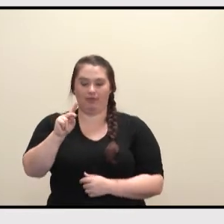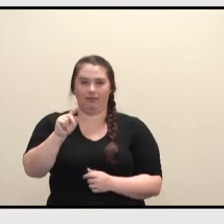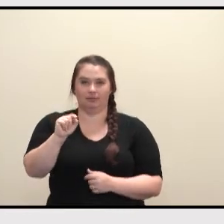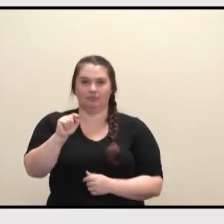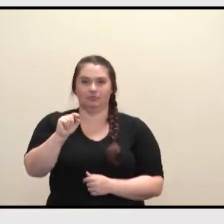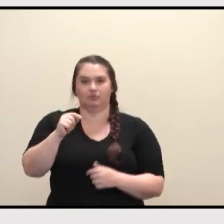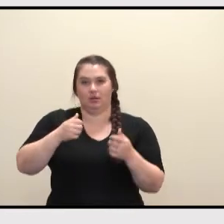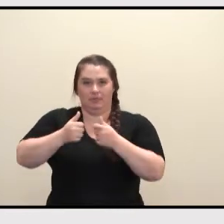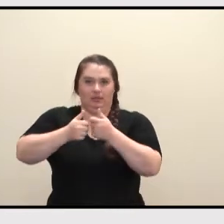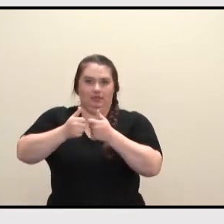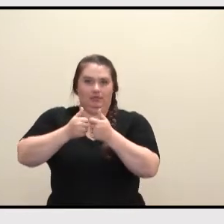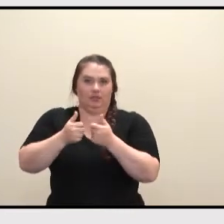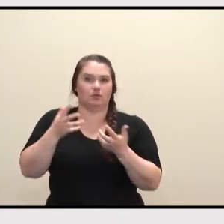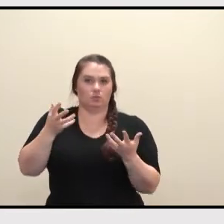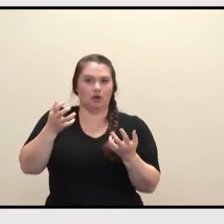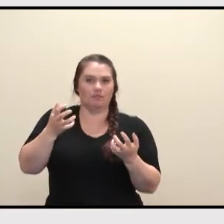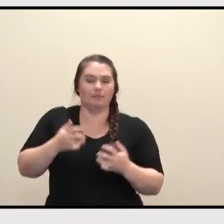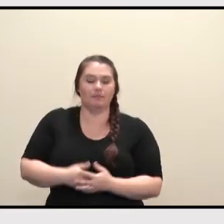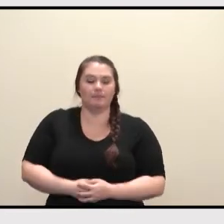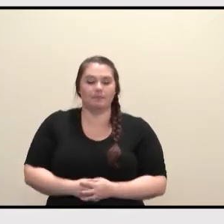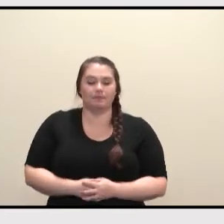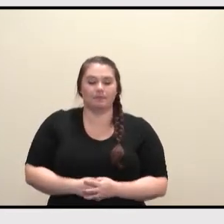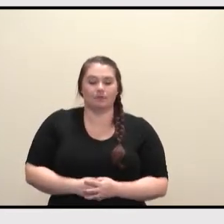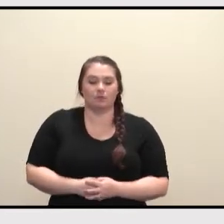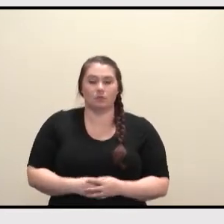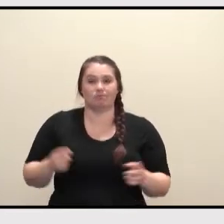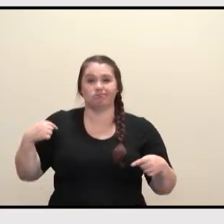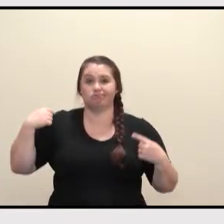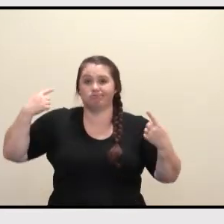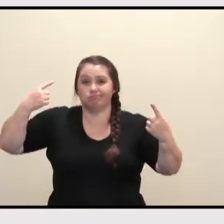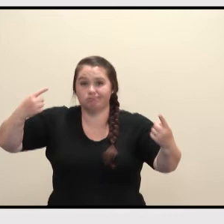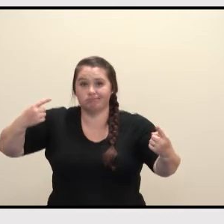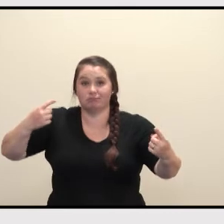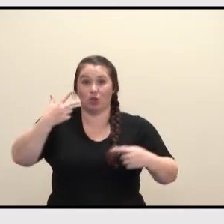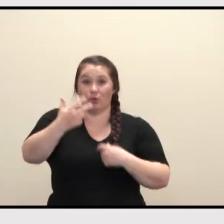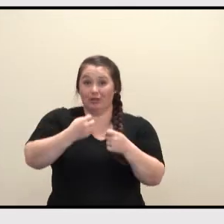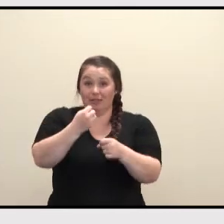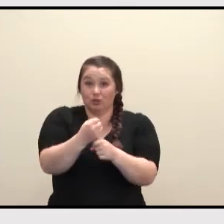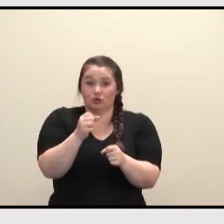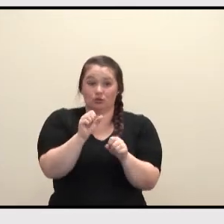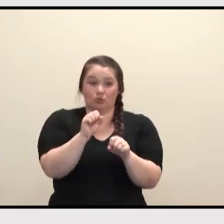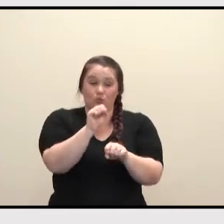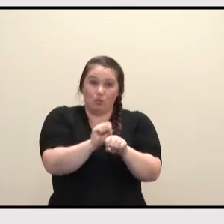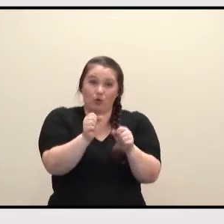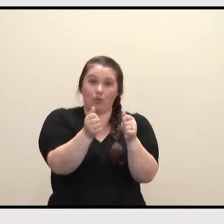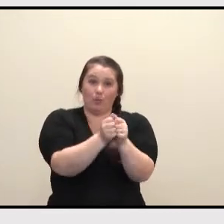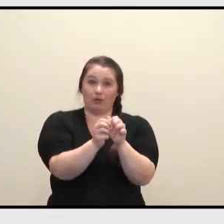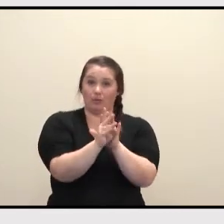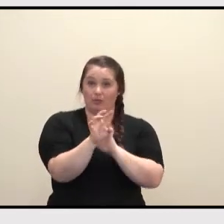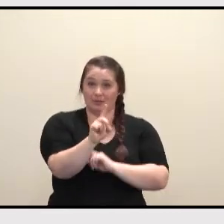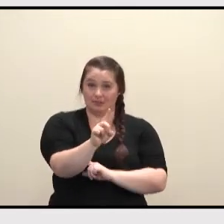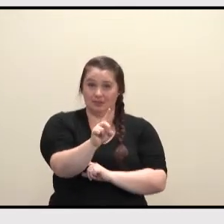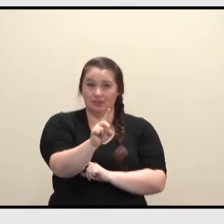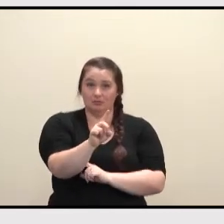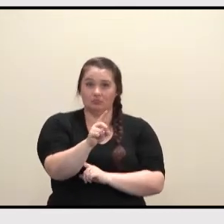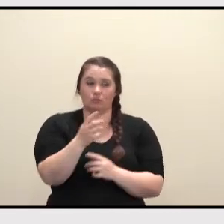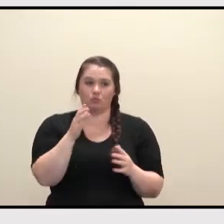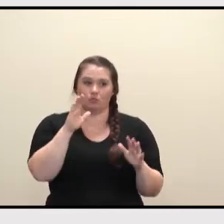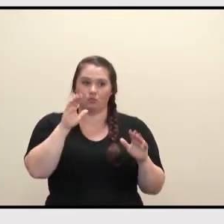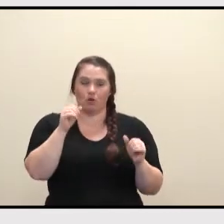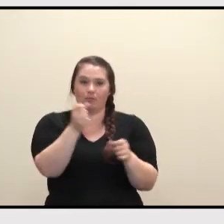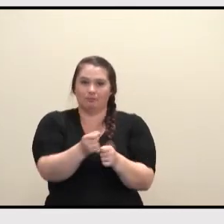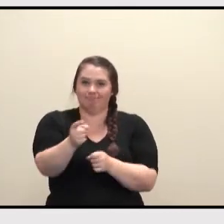And so basically we've, worked with Waco ISD. This is our third year, and so we hope to do that in the future and to